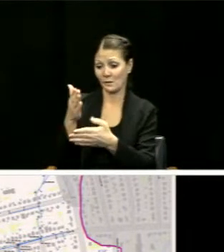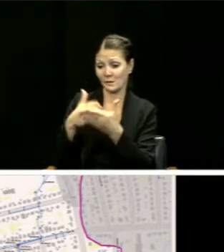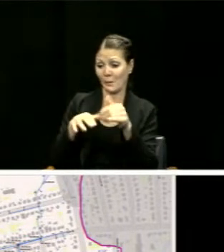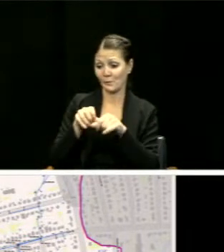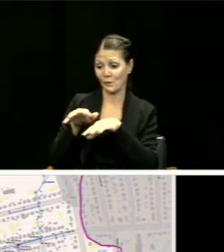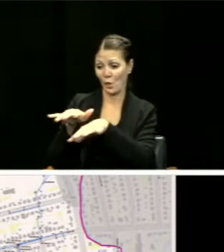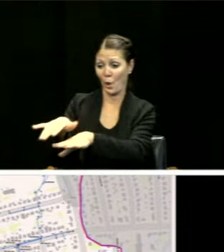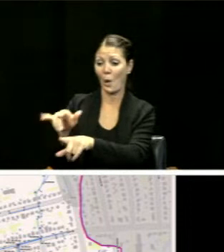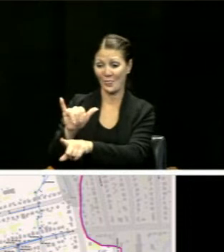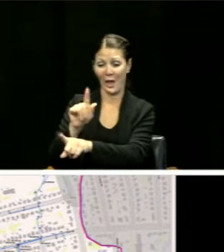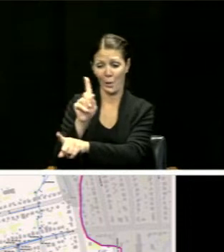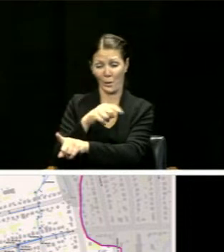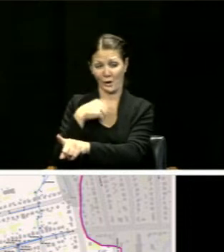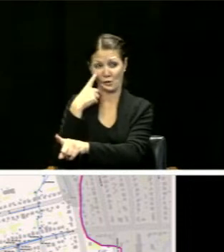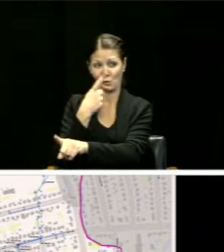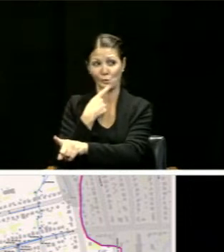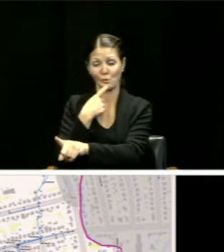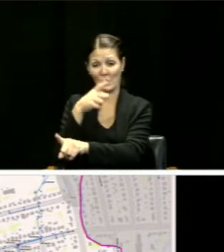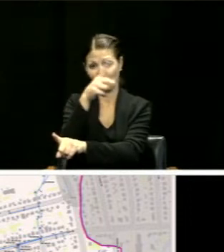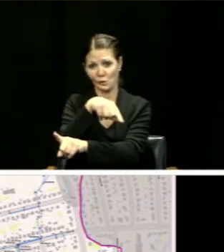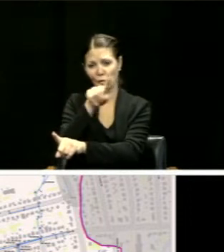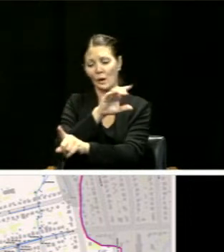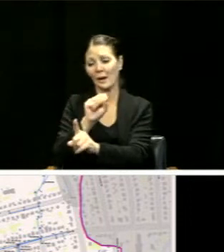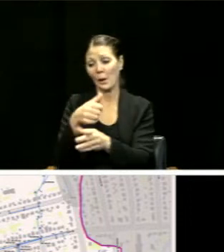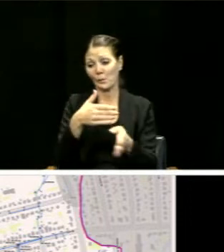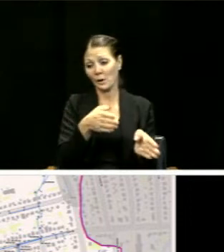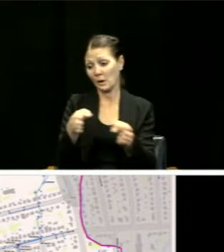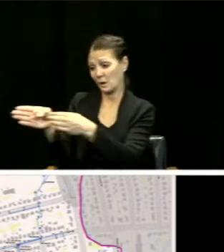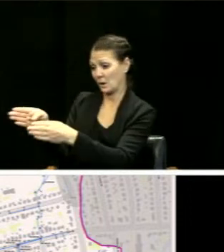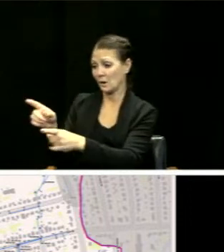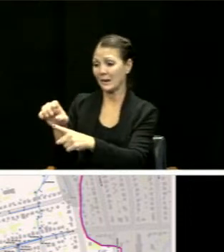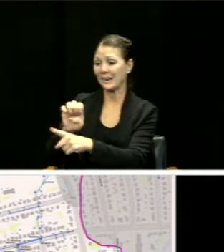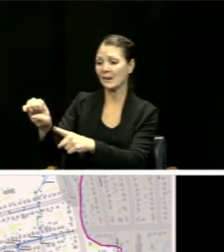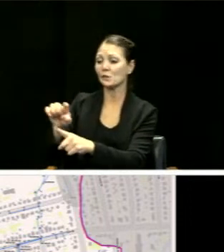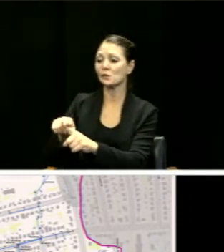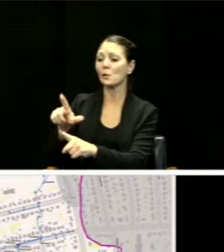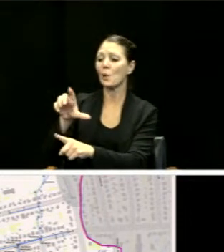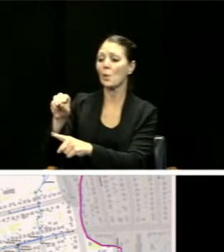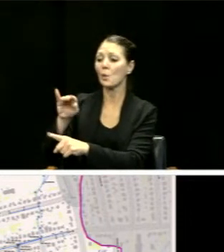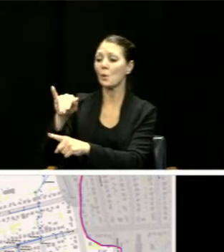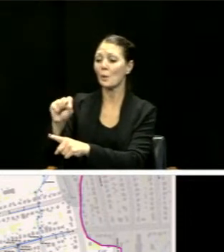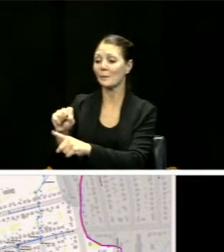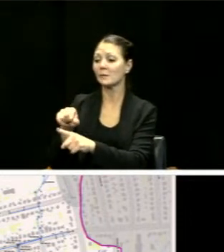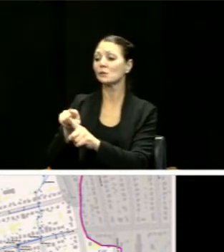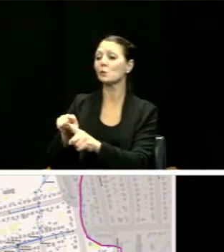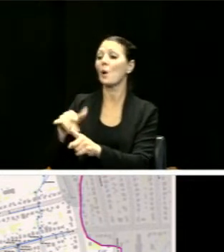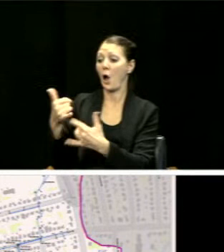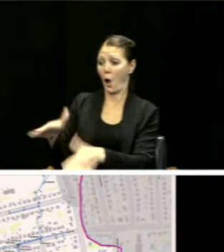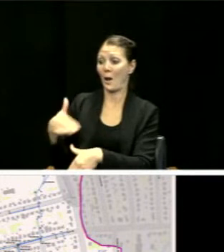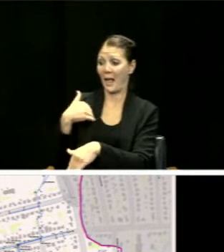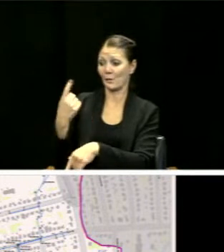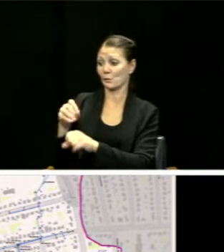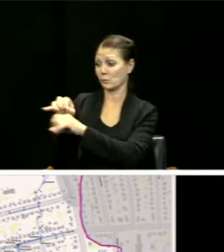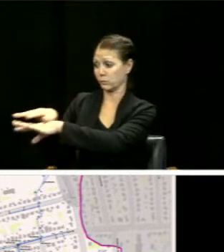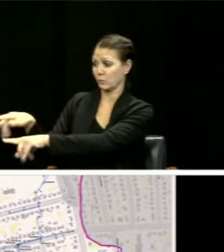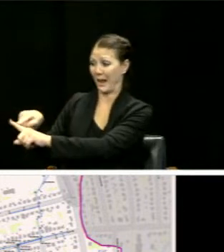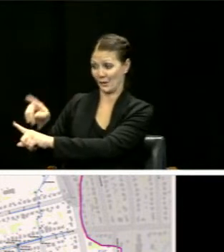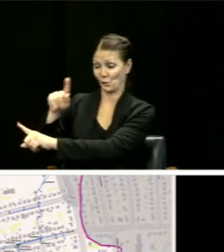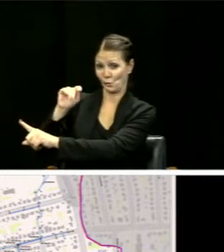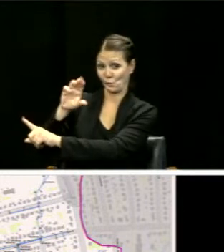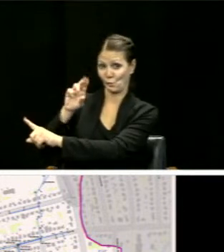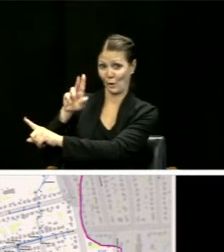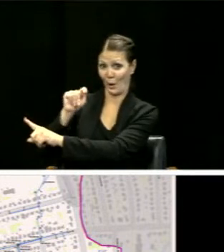circle is, so it would be diverted to the east down Loomis to an existing outfall on Trout Brook, then it would alleviate